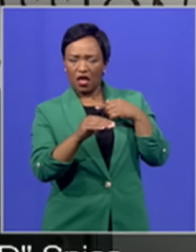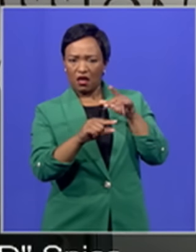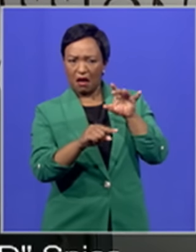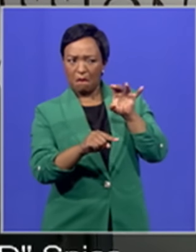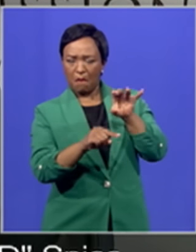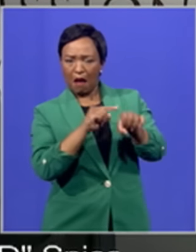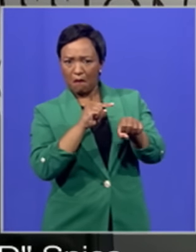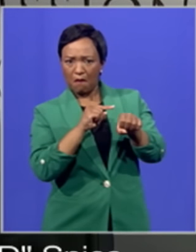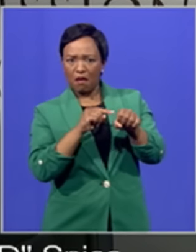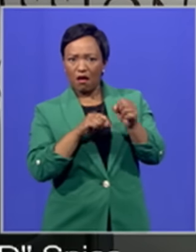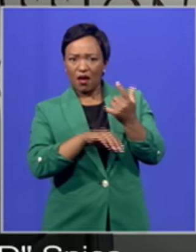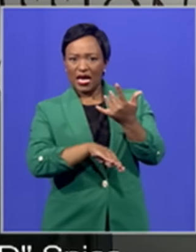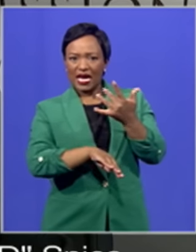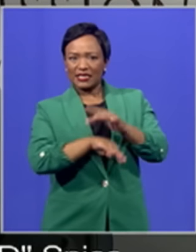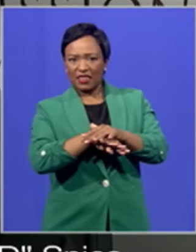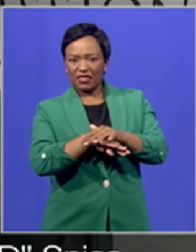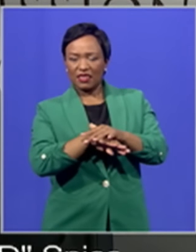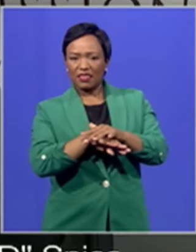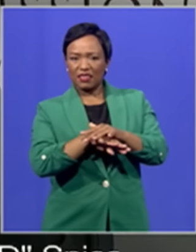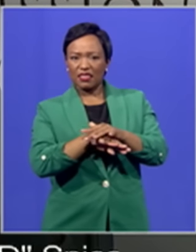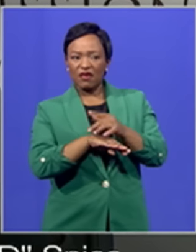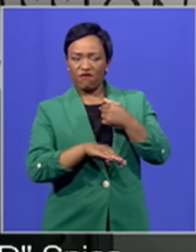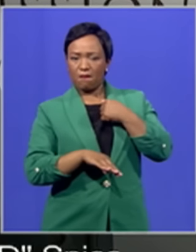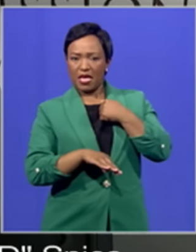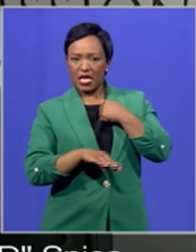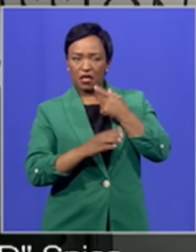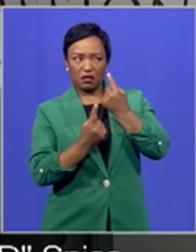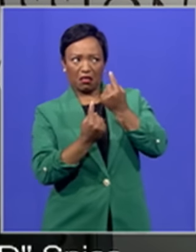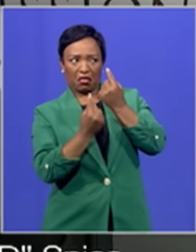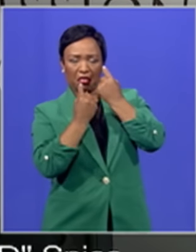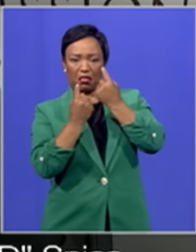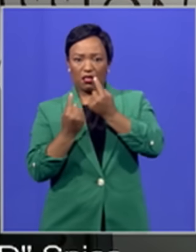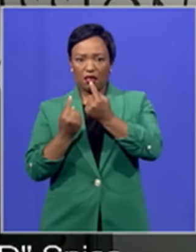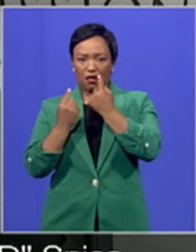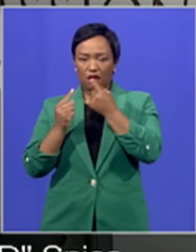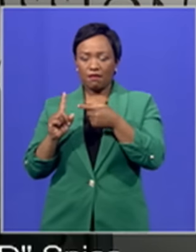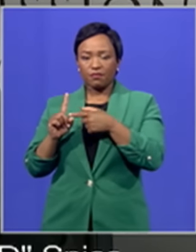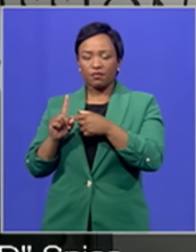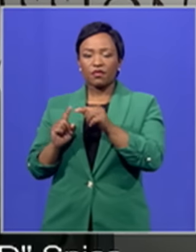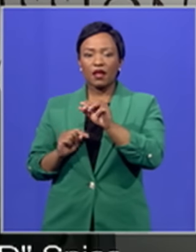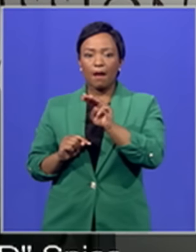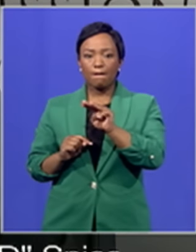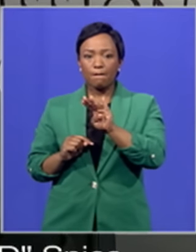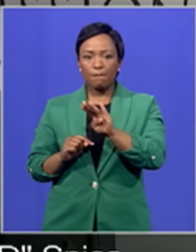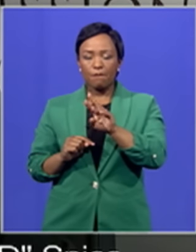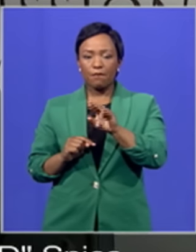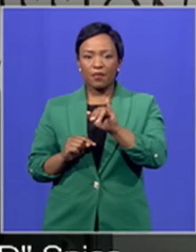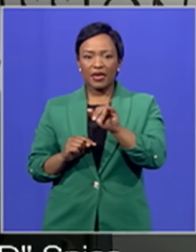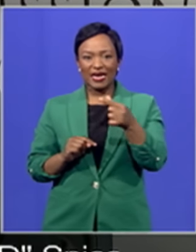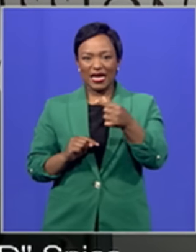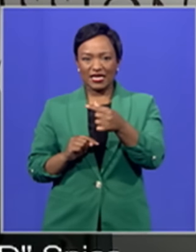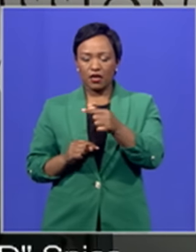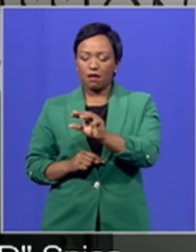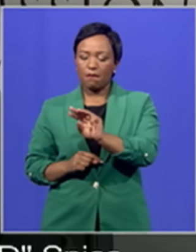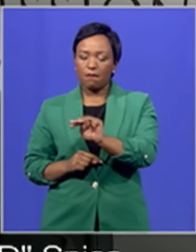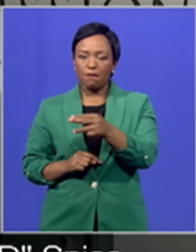death threats being made against me, where this Brigadier Mkhwanazi and other officers was